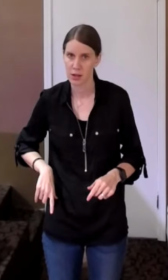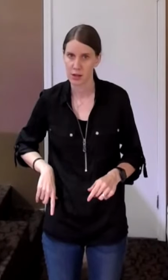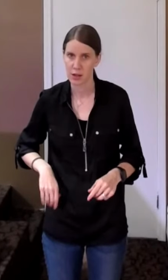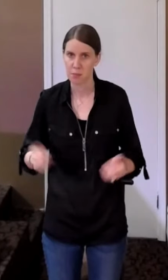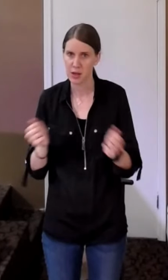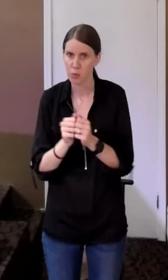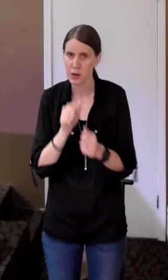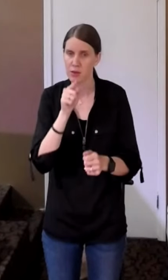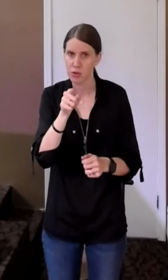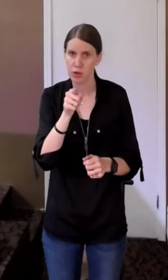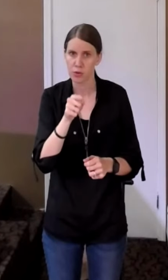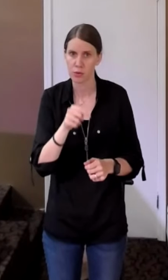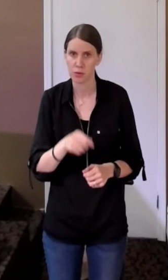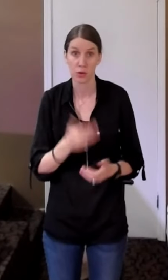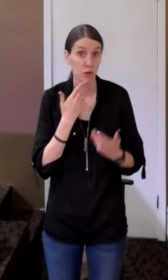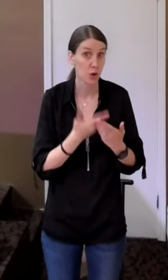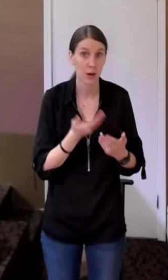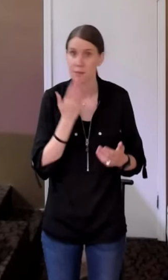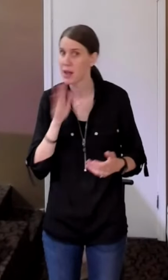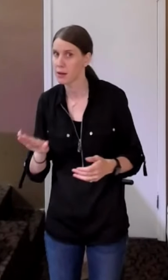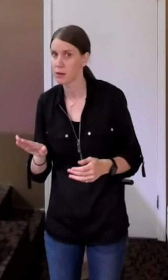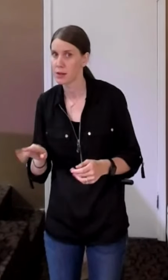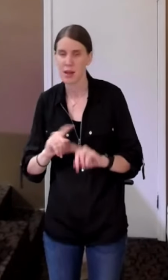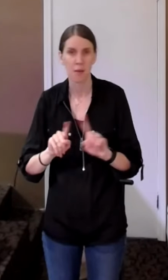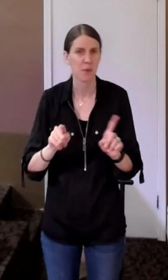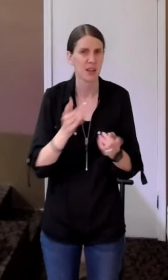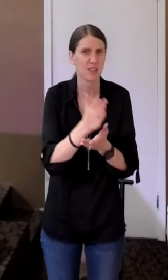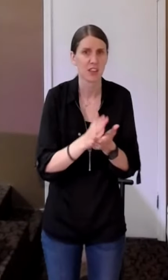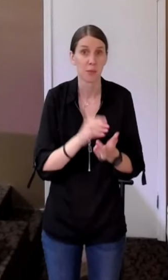tough times, the hard times. Some of you were raised by people who weren't